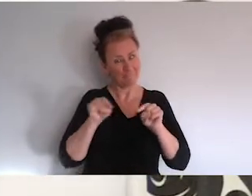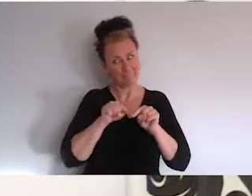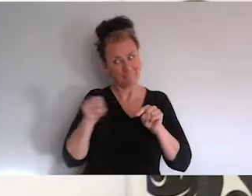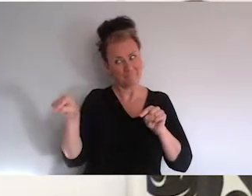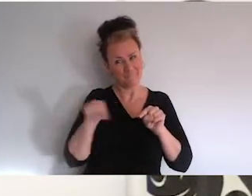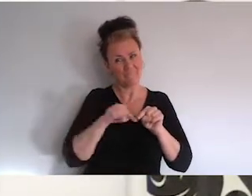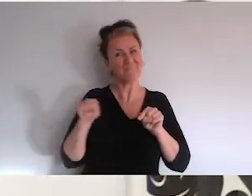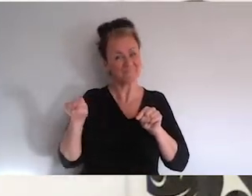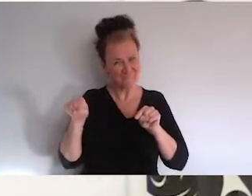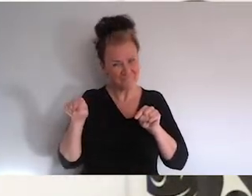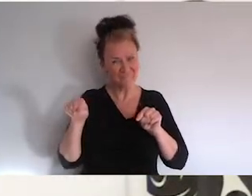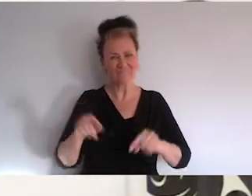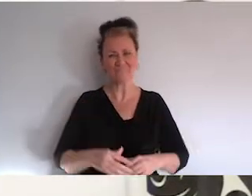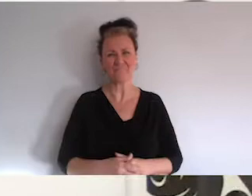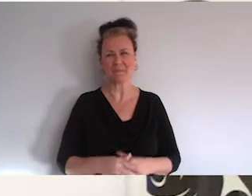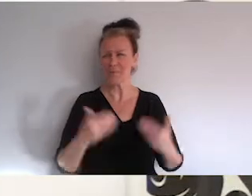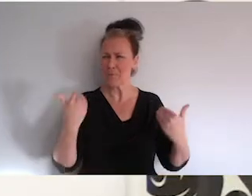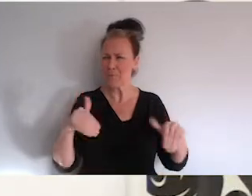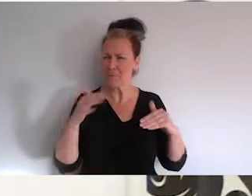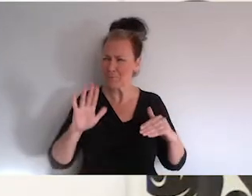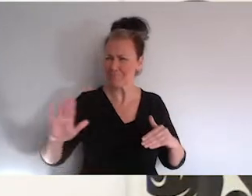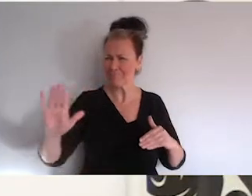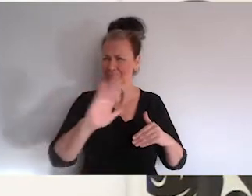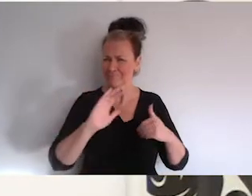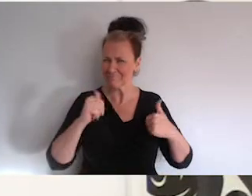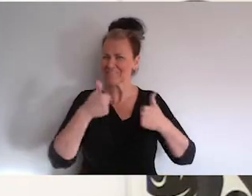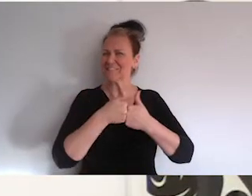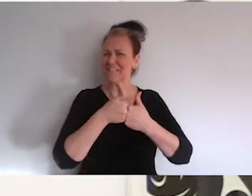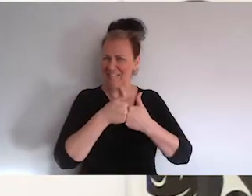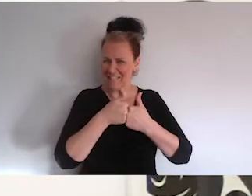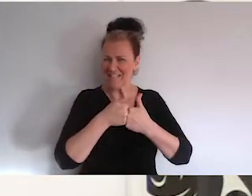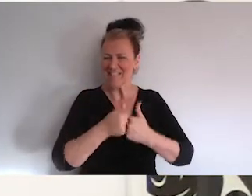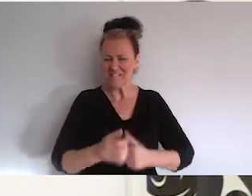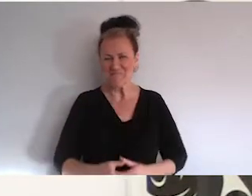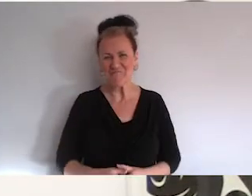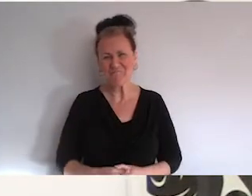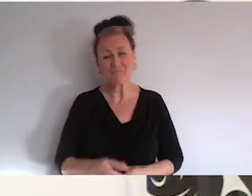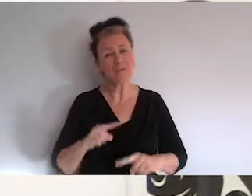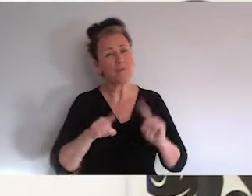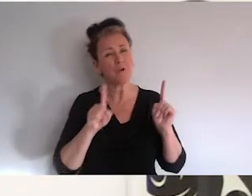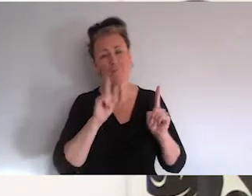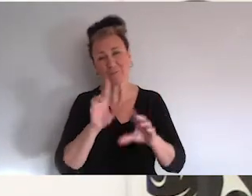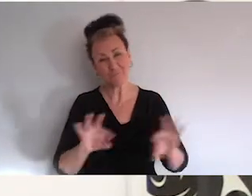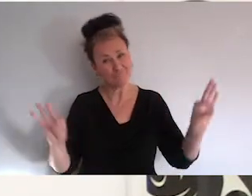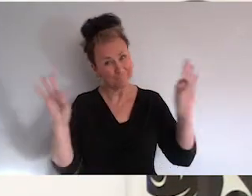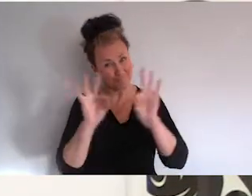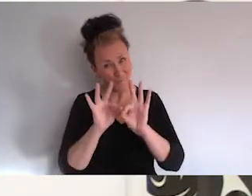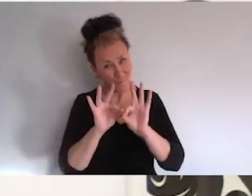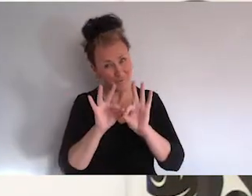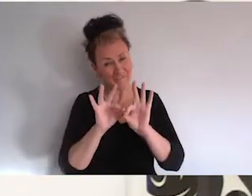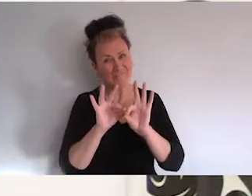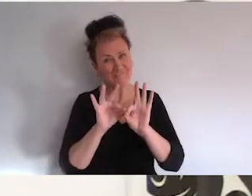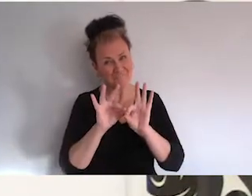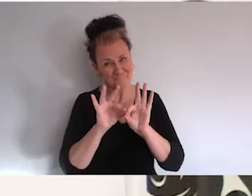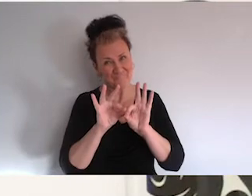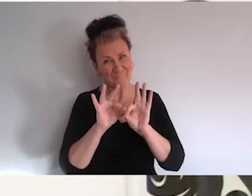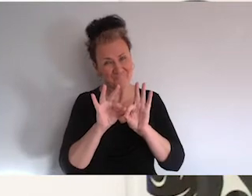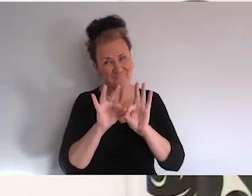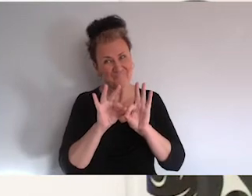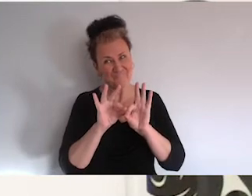six feet distance from everybody else. What a challenge that has been for you. But more